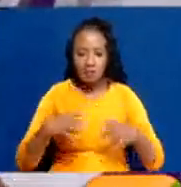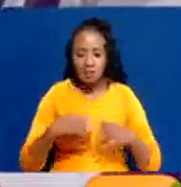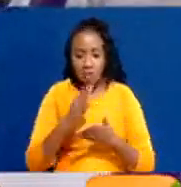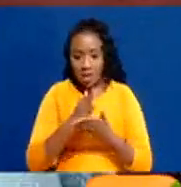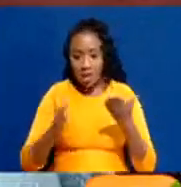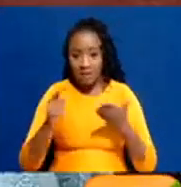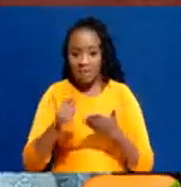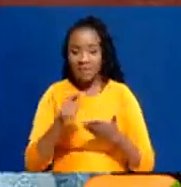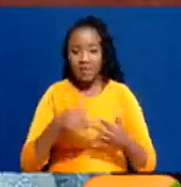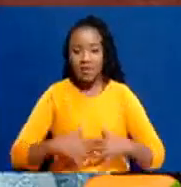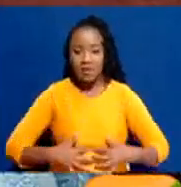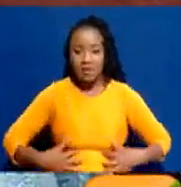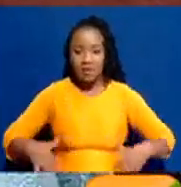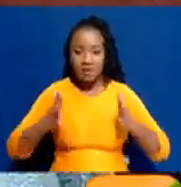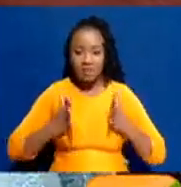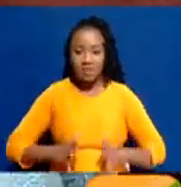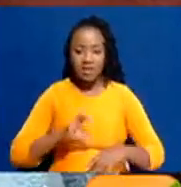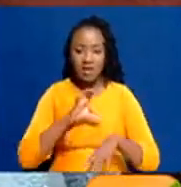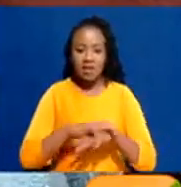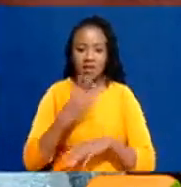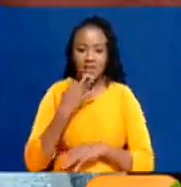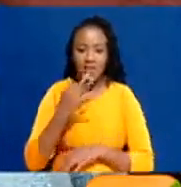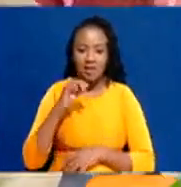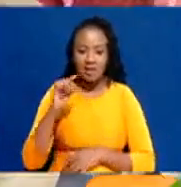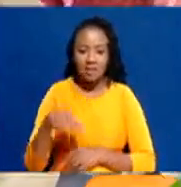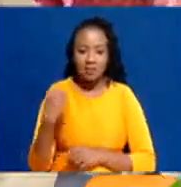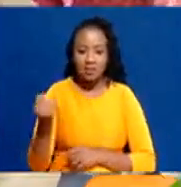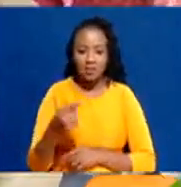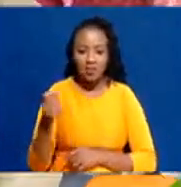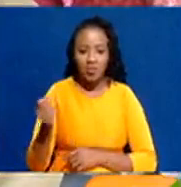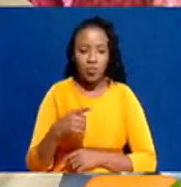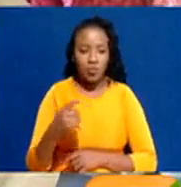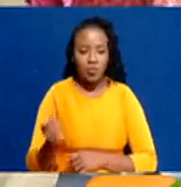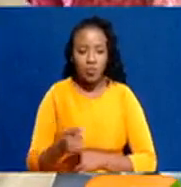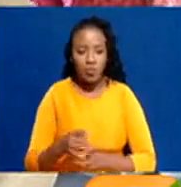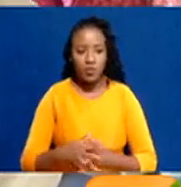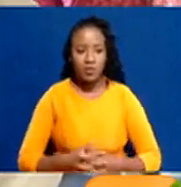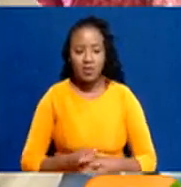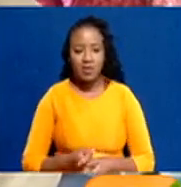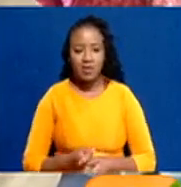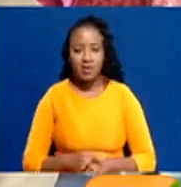them refugees, and making a cool 300,000 shillings a month.